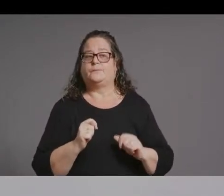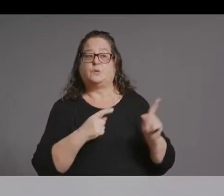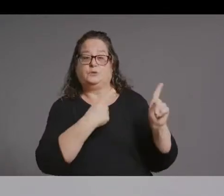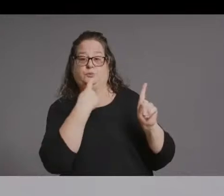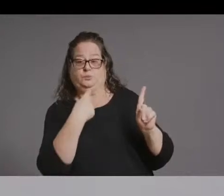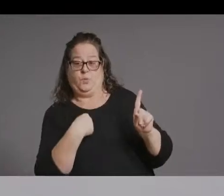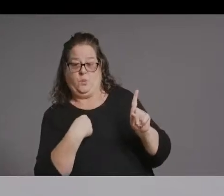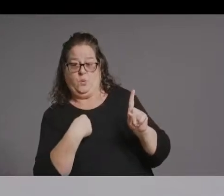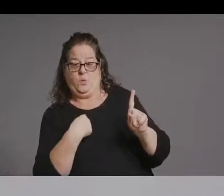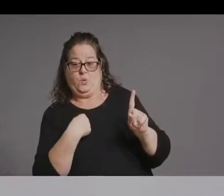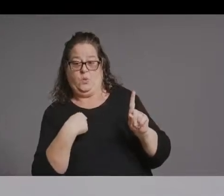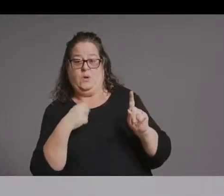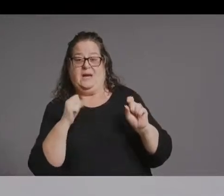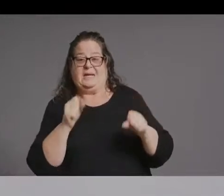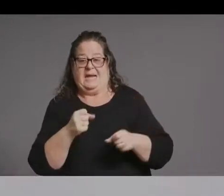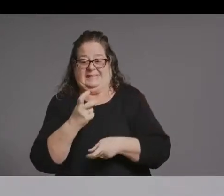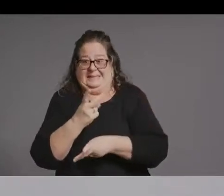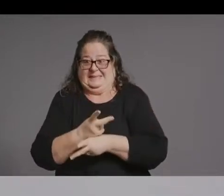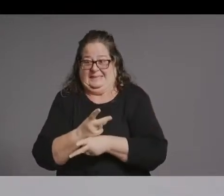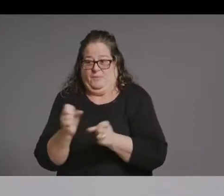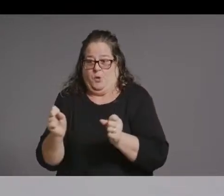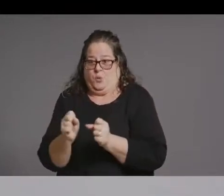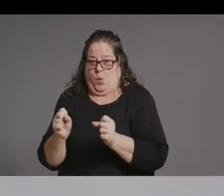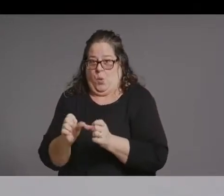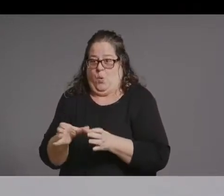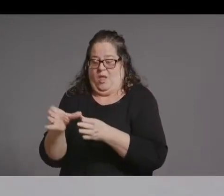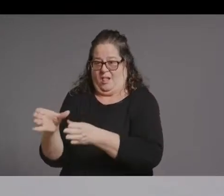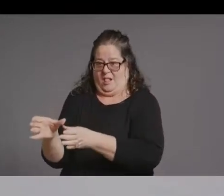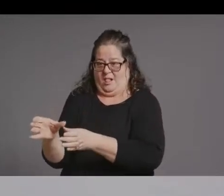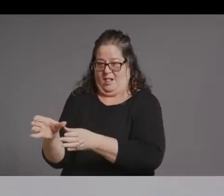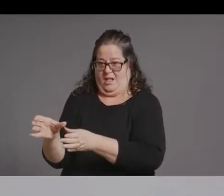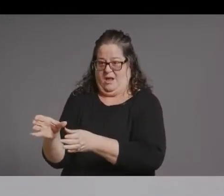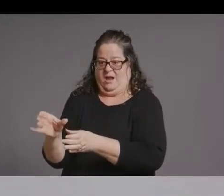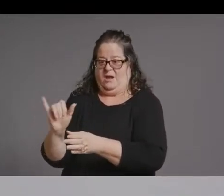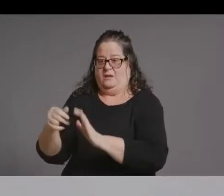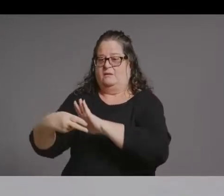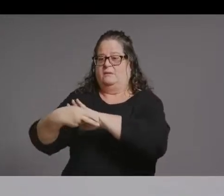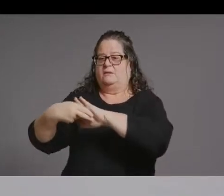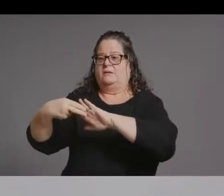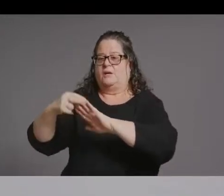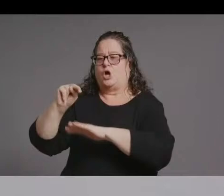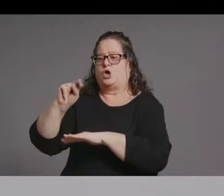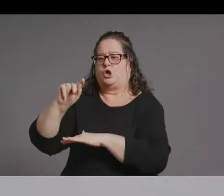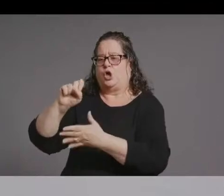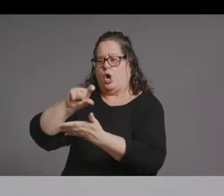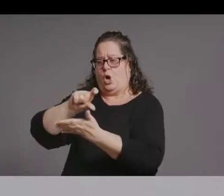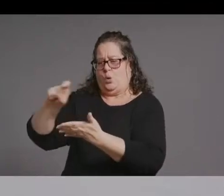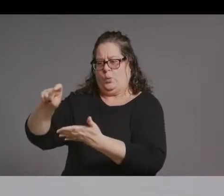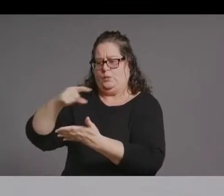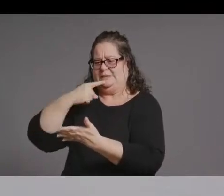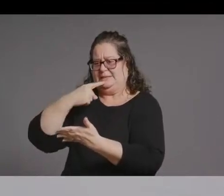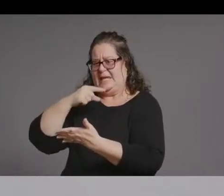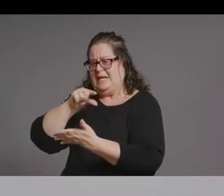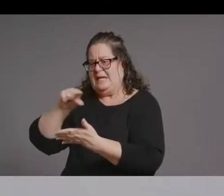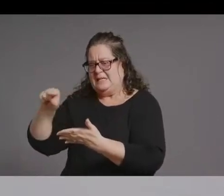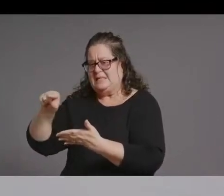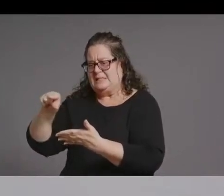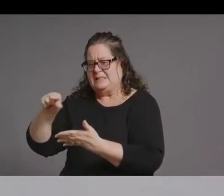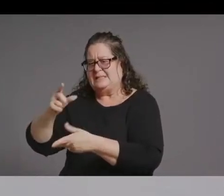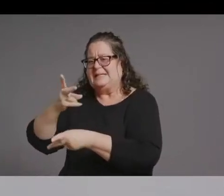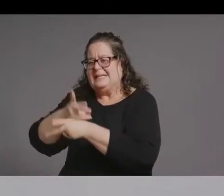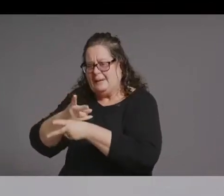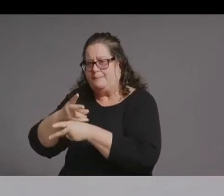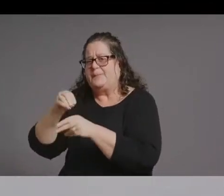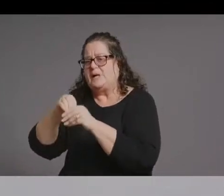not, put on hold, do not administer, but keep it good. So What we would anticipate is that a lot of those